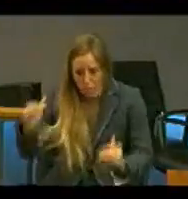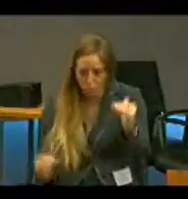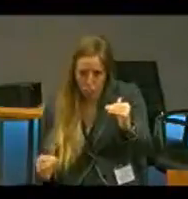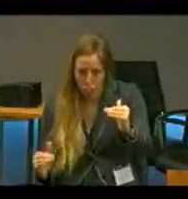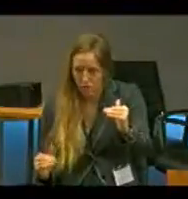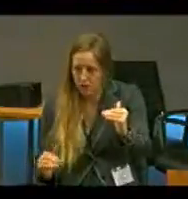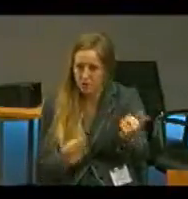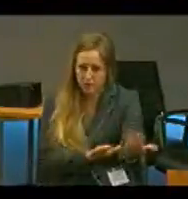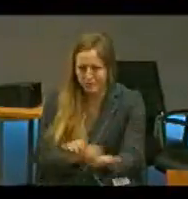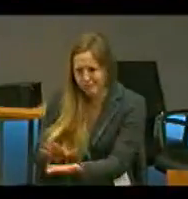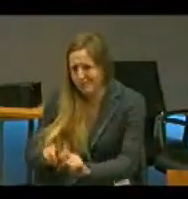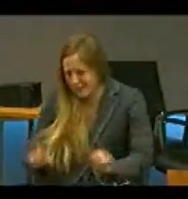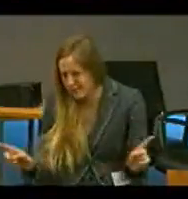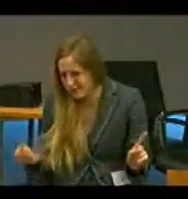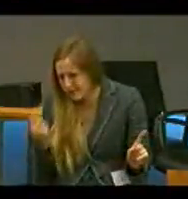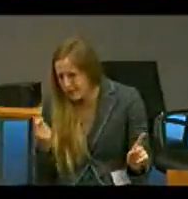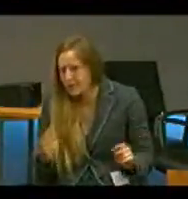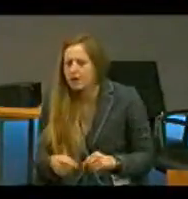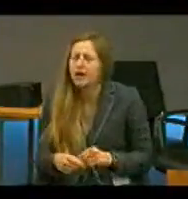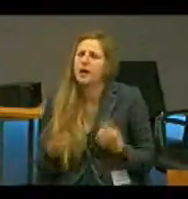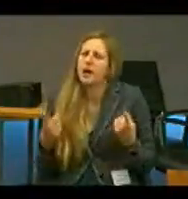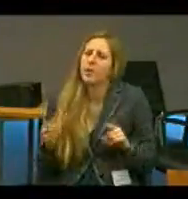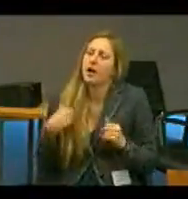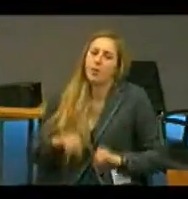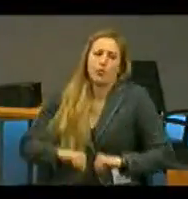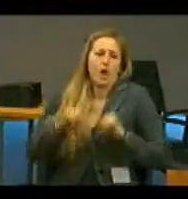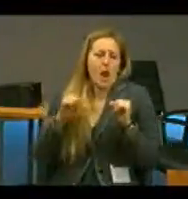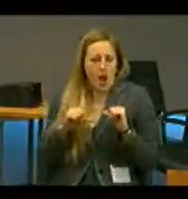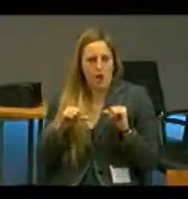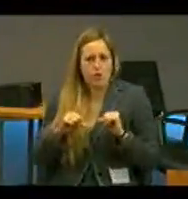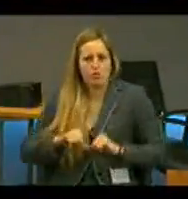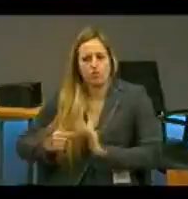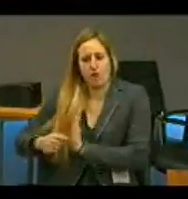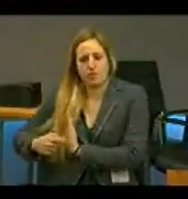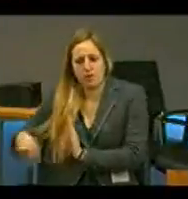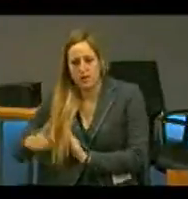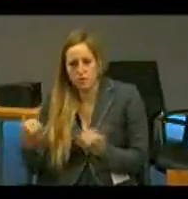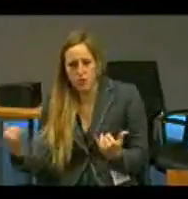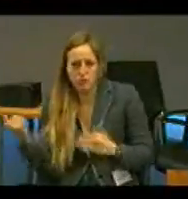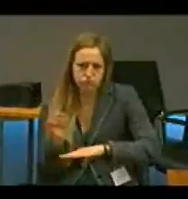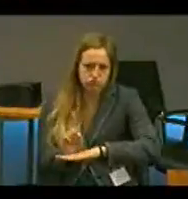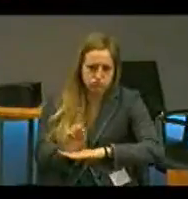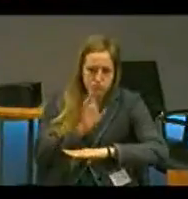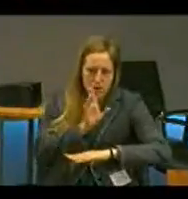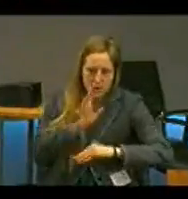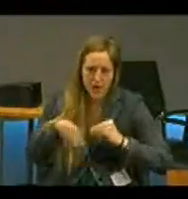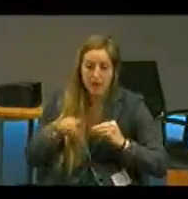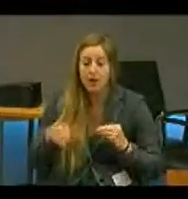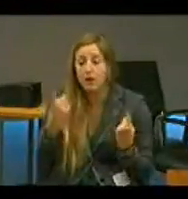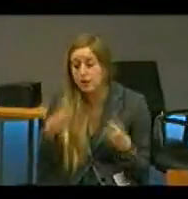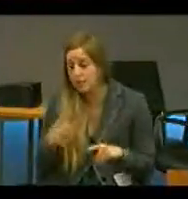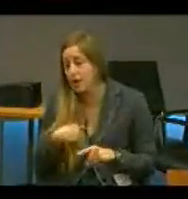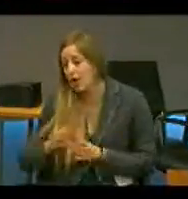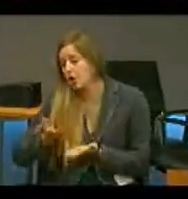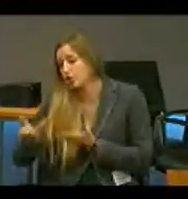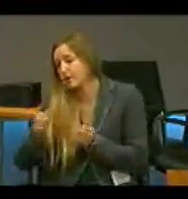their research and their support that I'm proud to be here today. As noted, I served in the Obama administration in the Office of Special Education